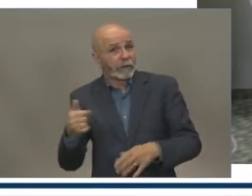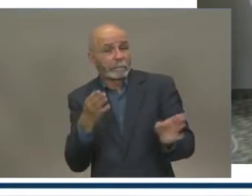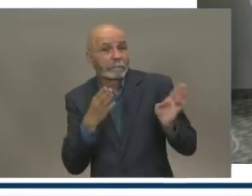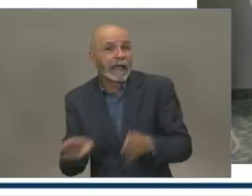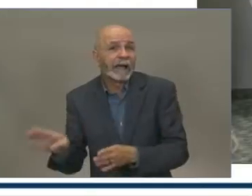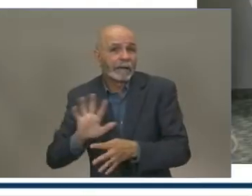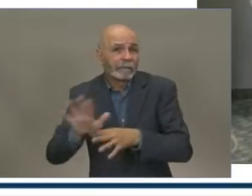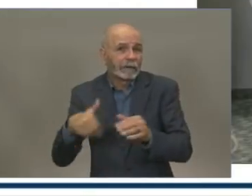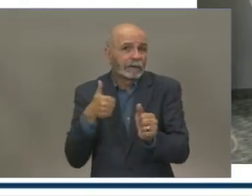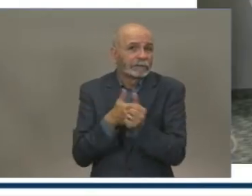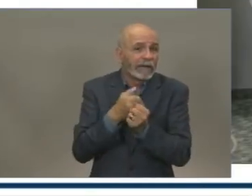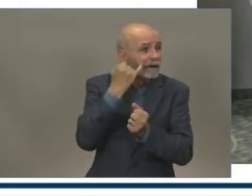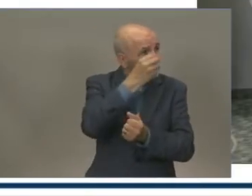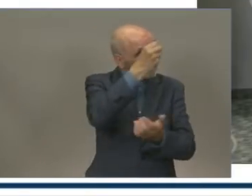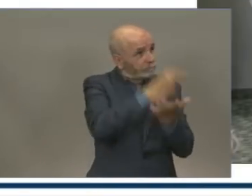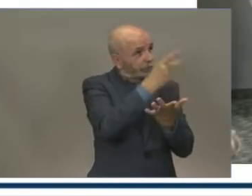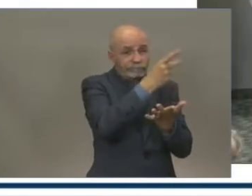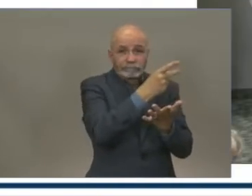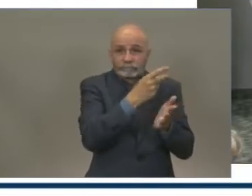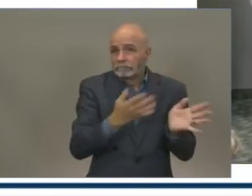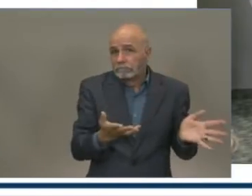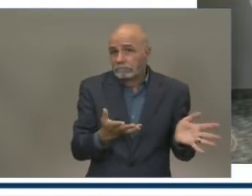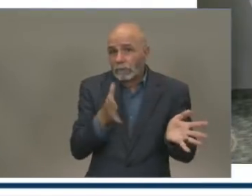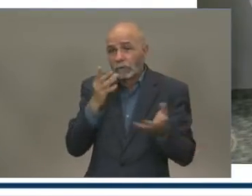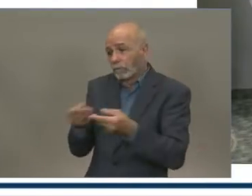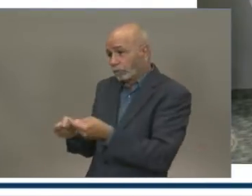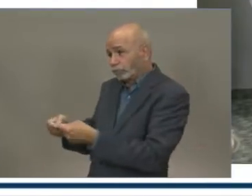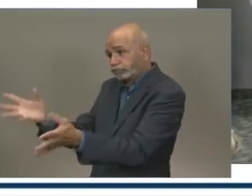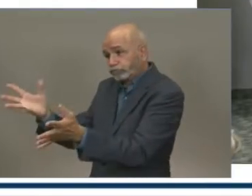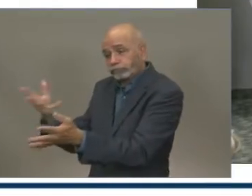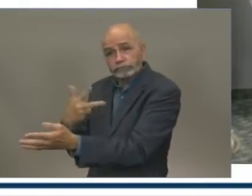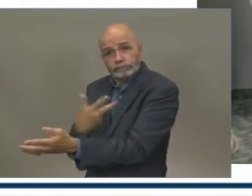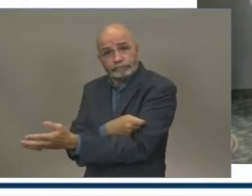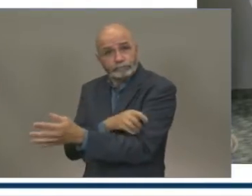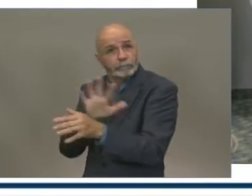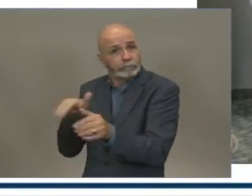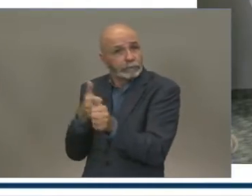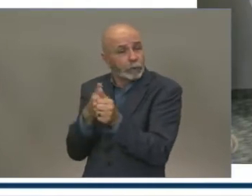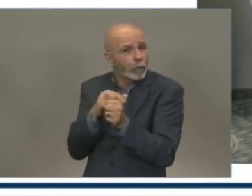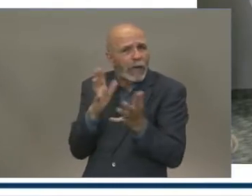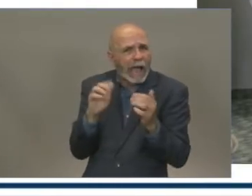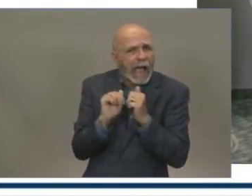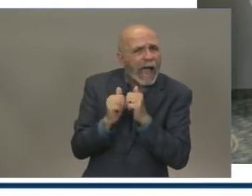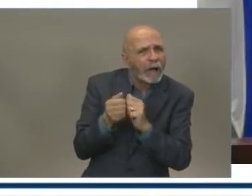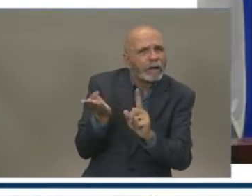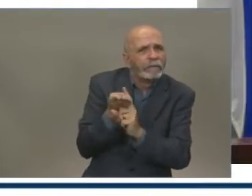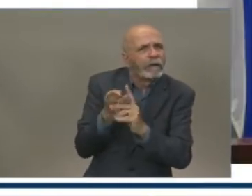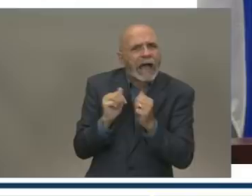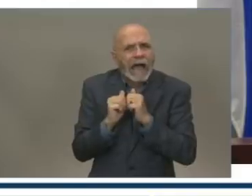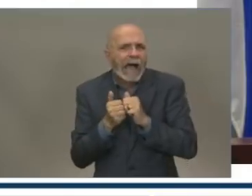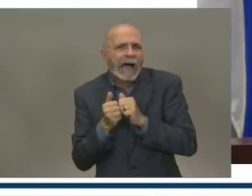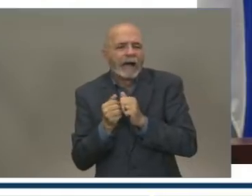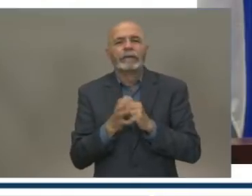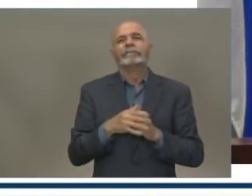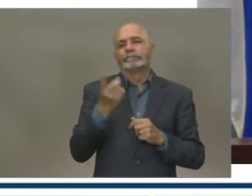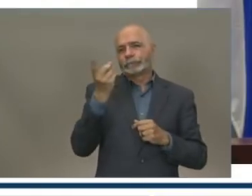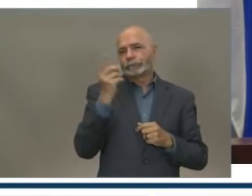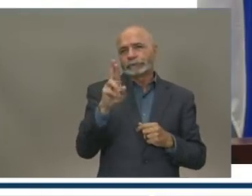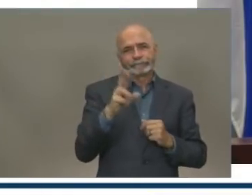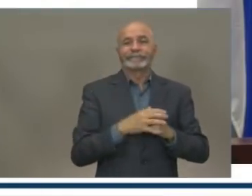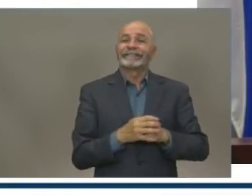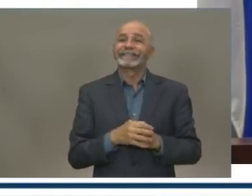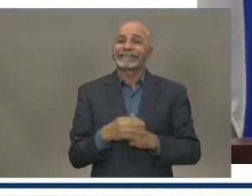be approved to quickly get that out? Will there be vaccination clinics, or how will you deal with that? Yeah, well, we're going to use our existing program, which